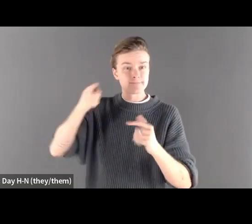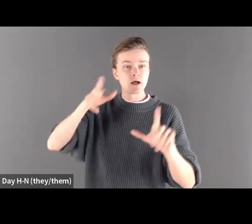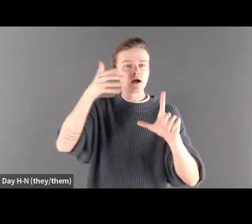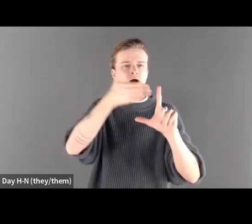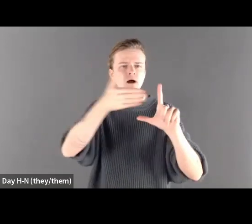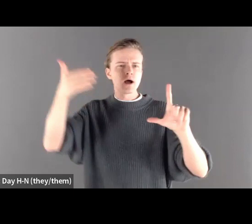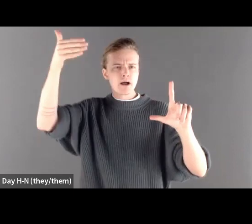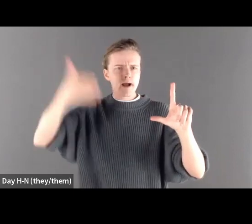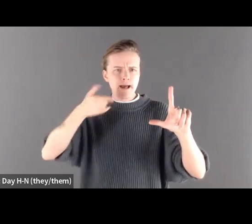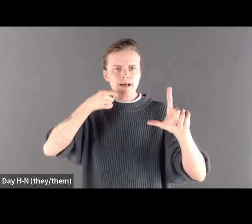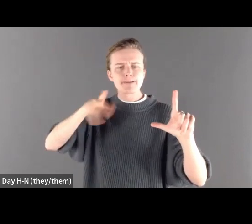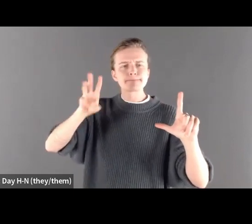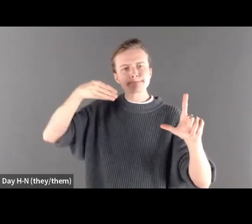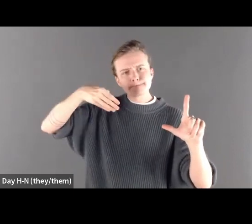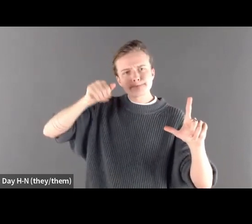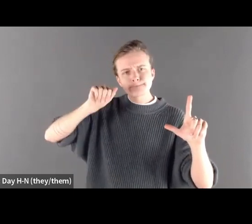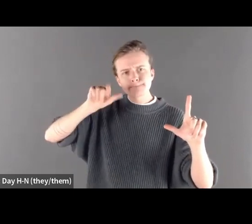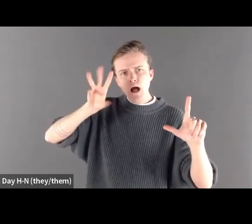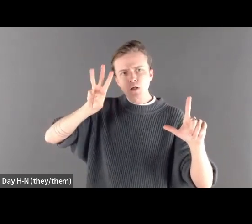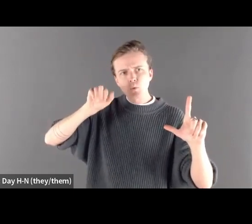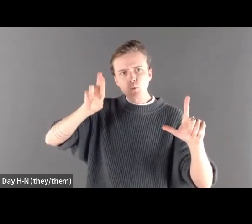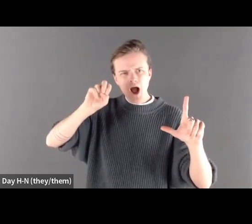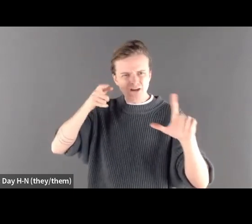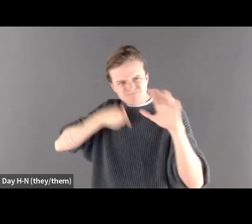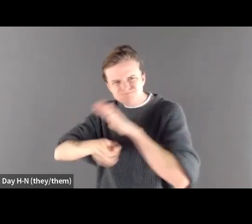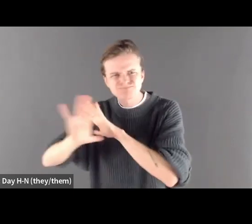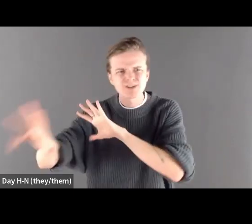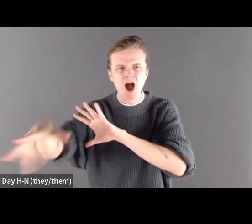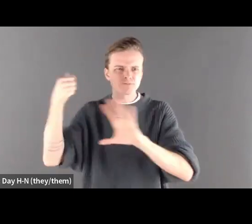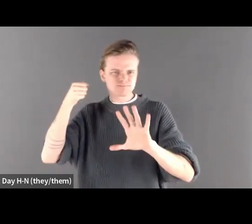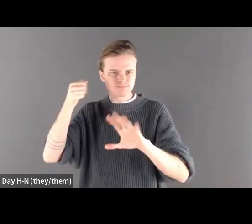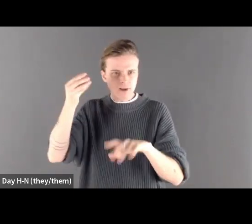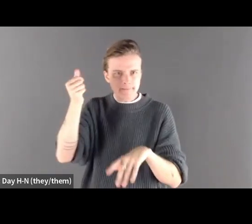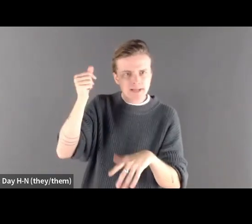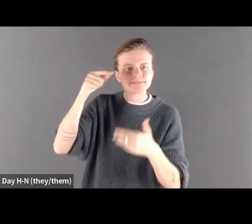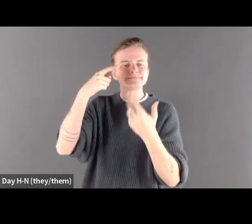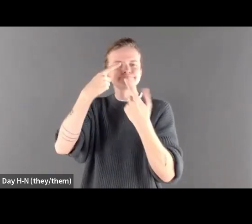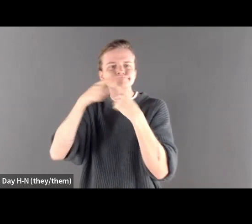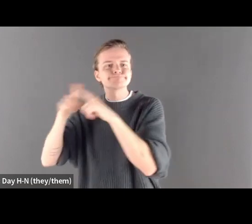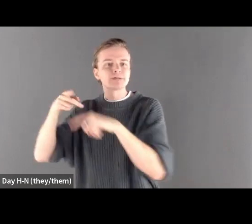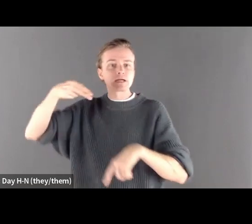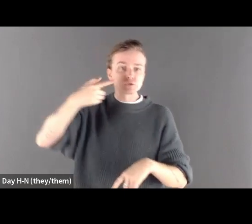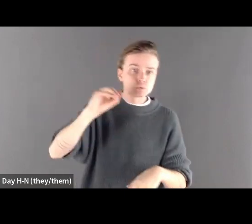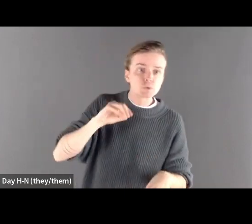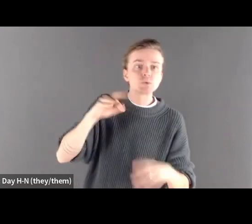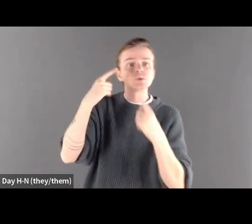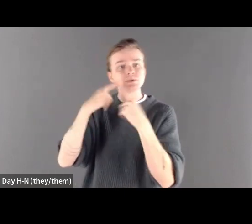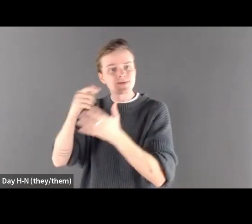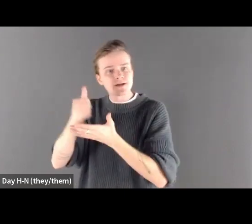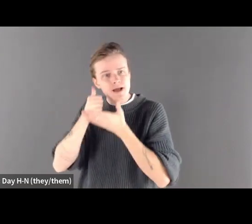targeted at charities, NGOs, and other aid organizations in order to spread confusion and cause a